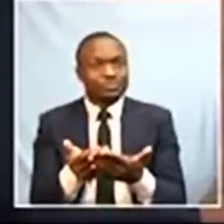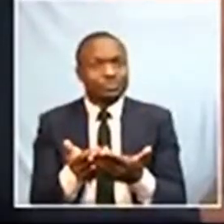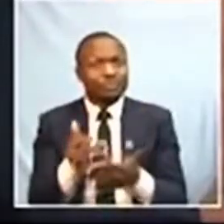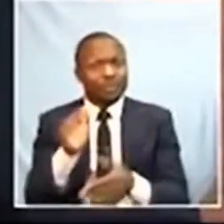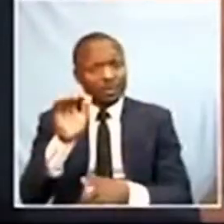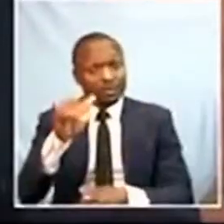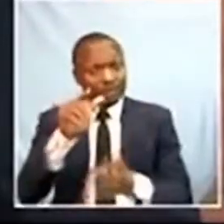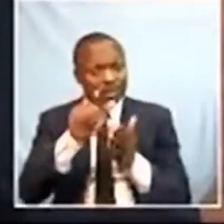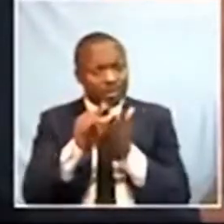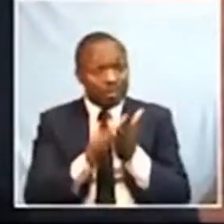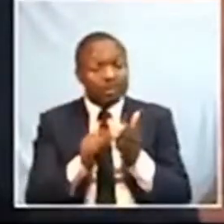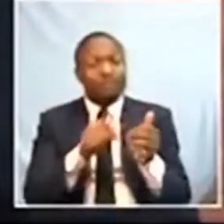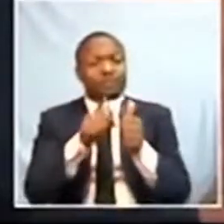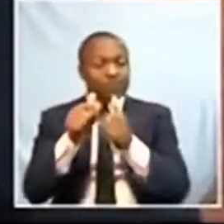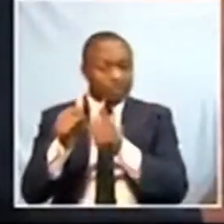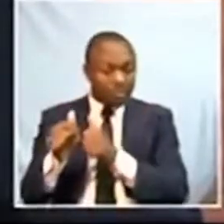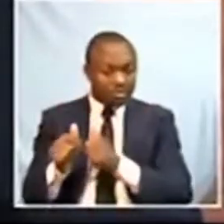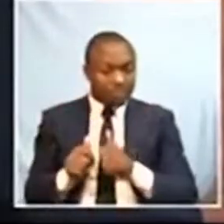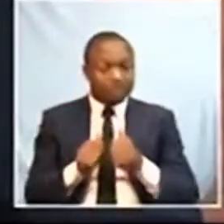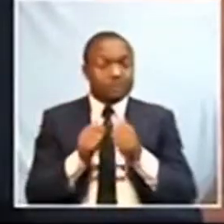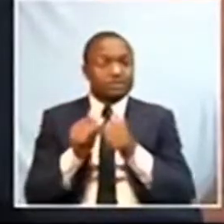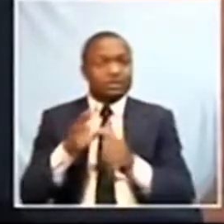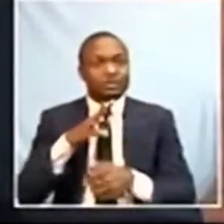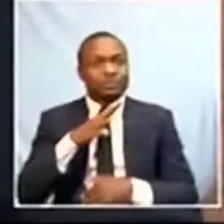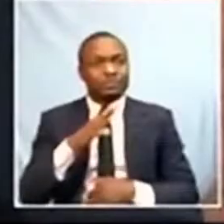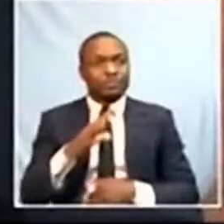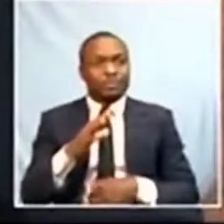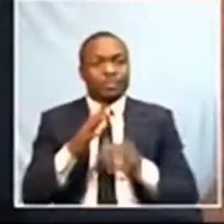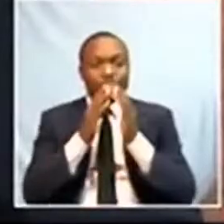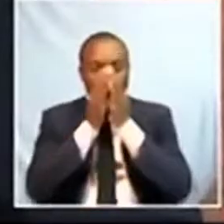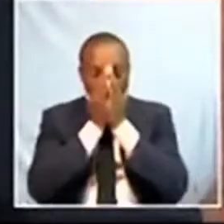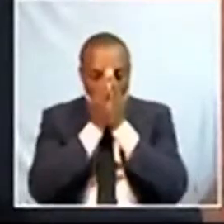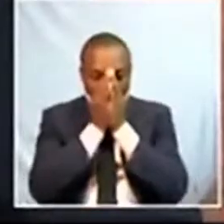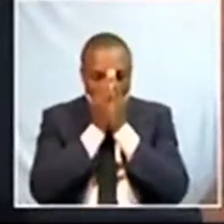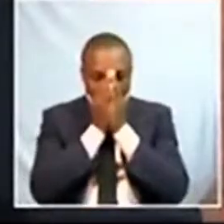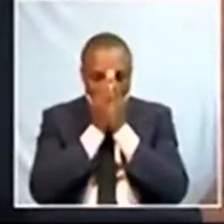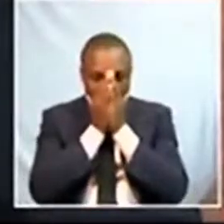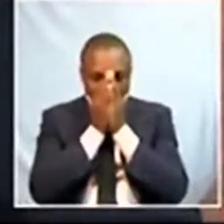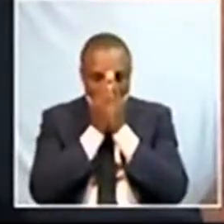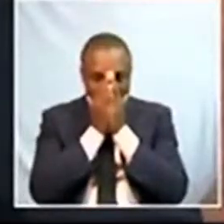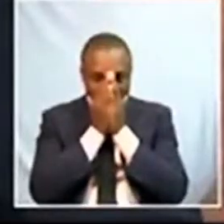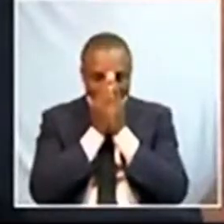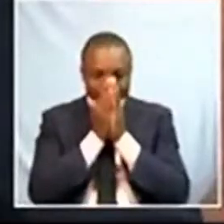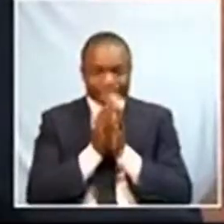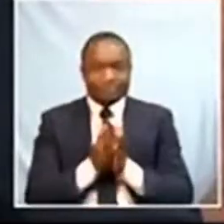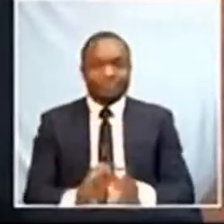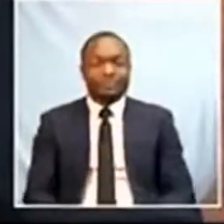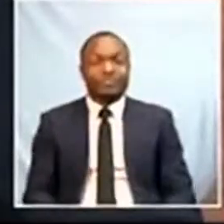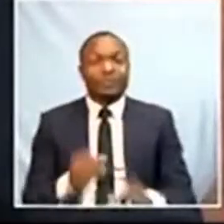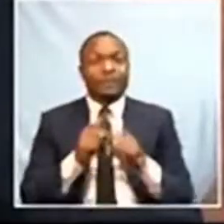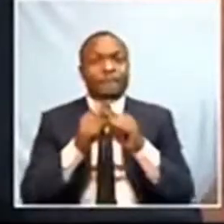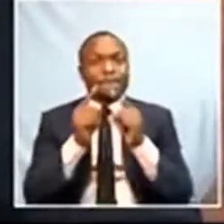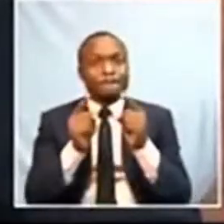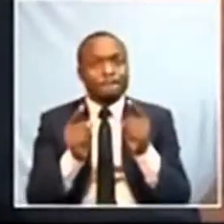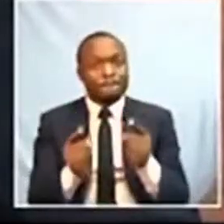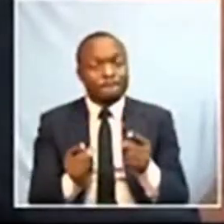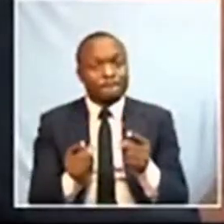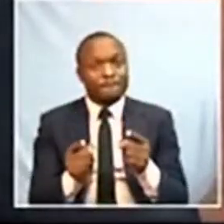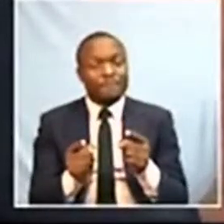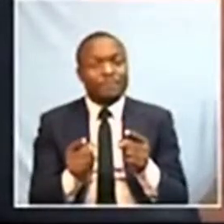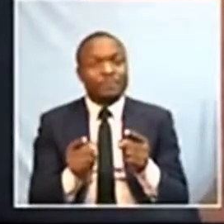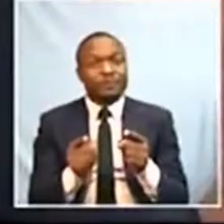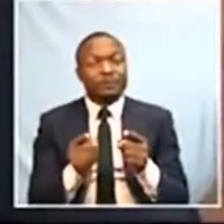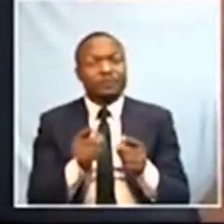Yes, legal actions, fine. But the intention is to